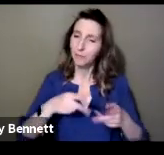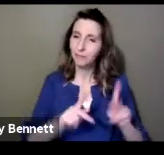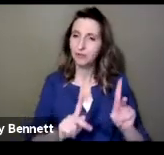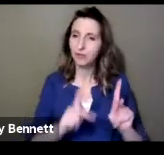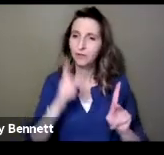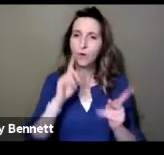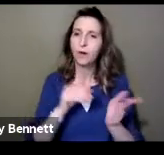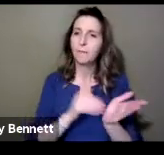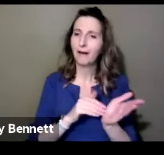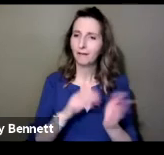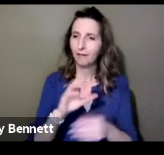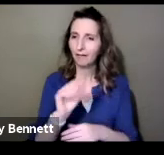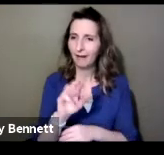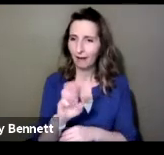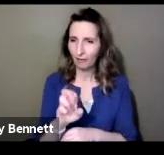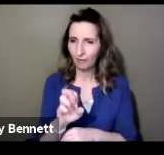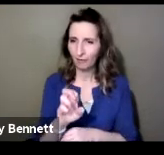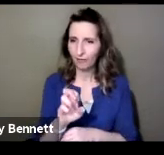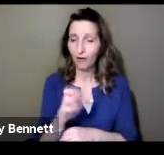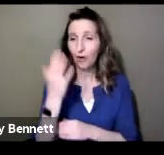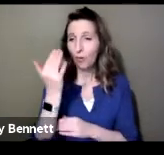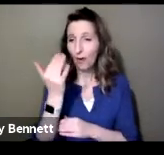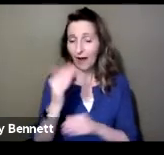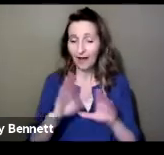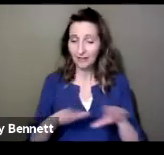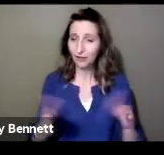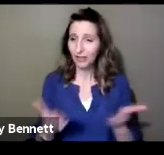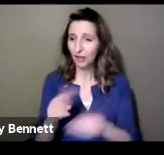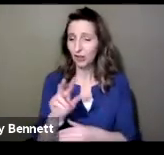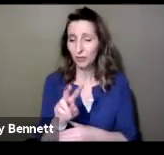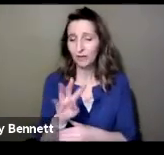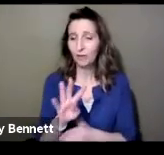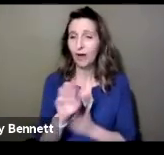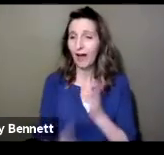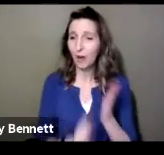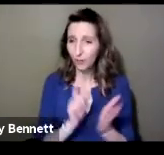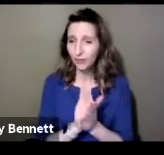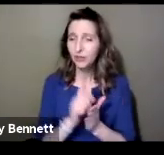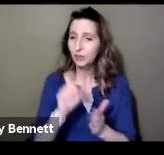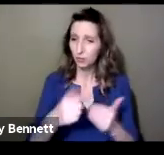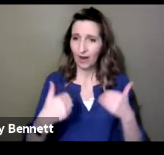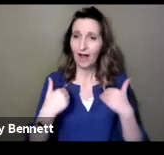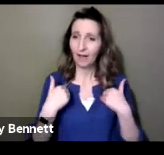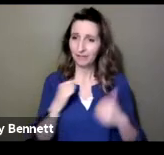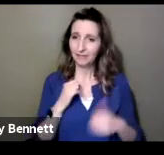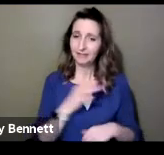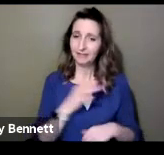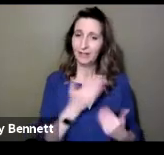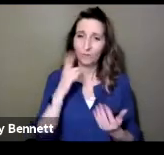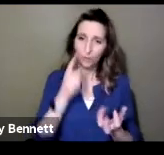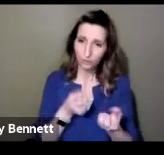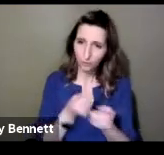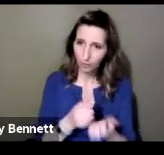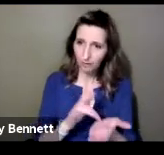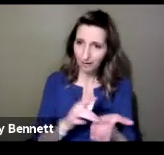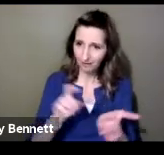hours when students are on the campus. And so that medical packet will serve several purposes. When you